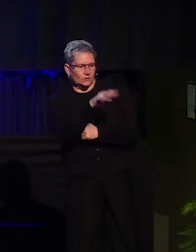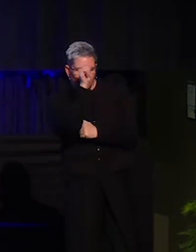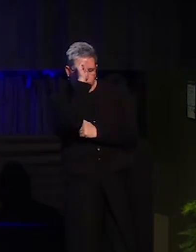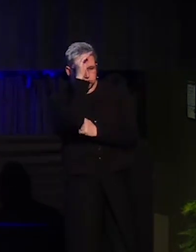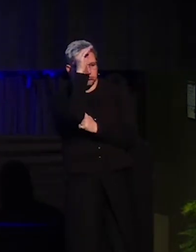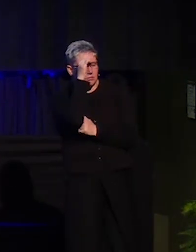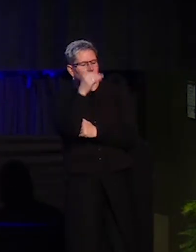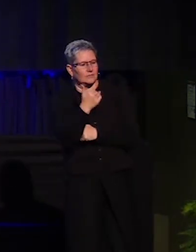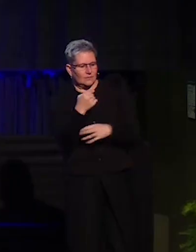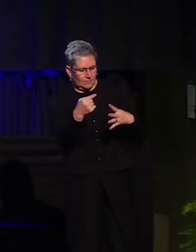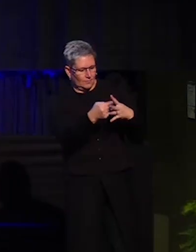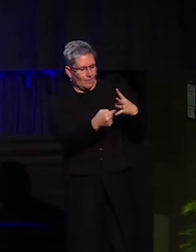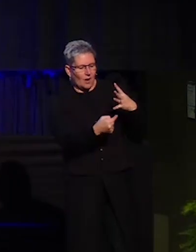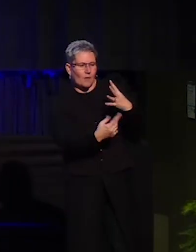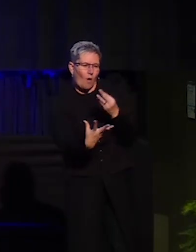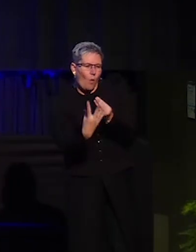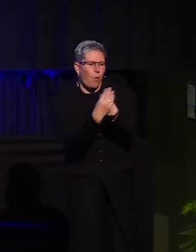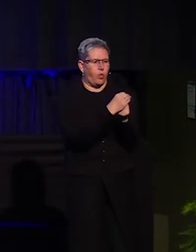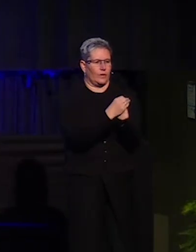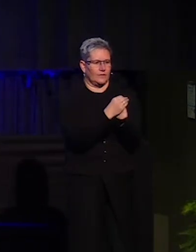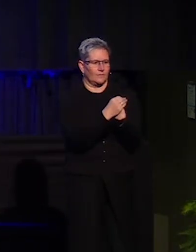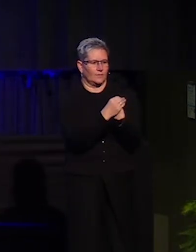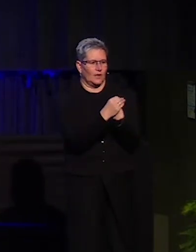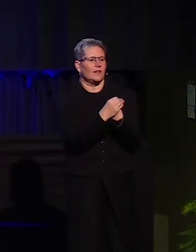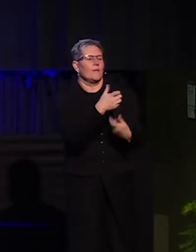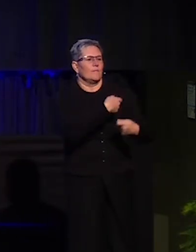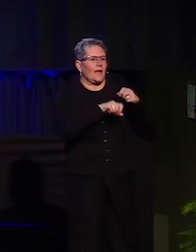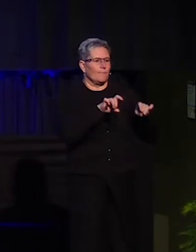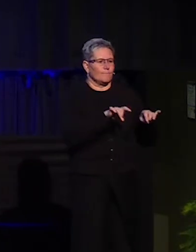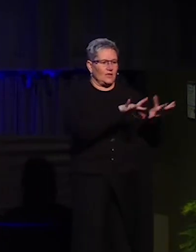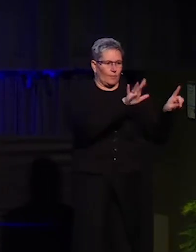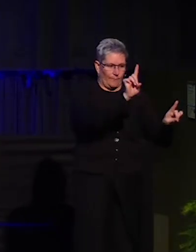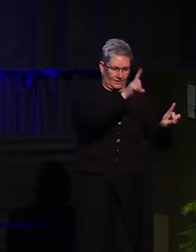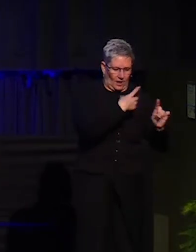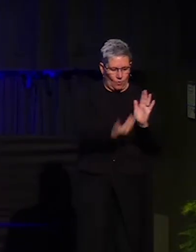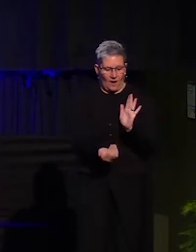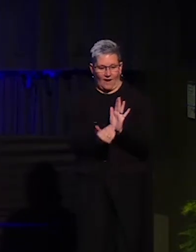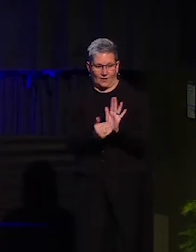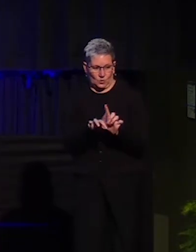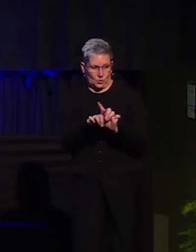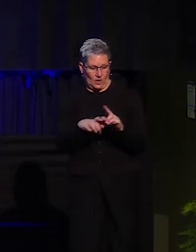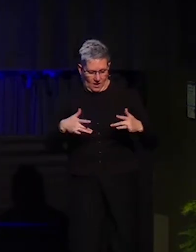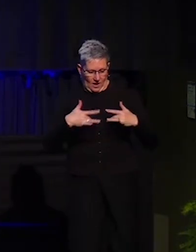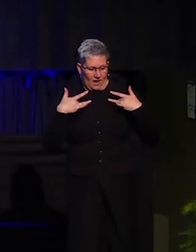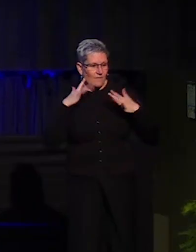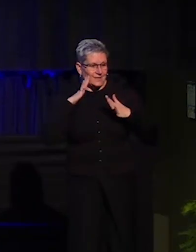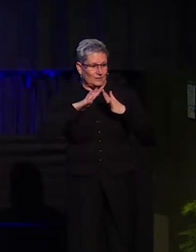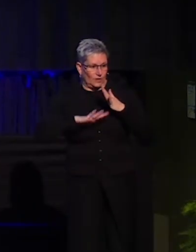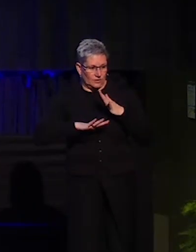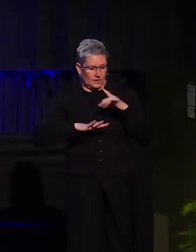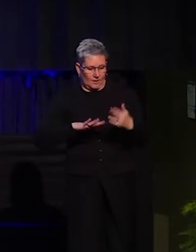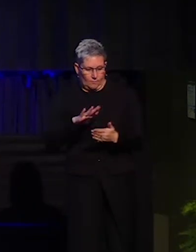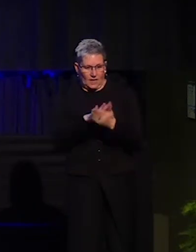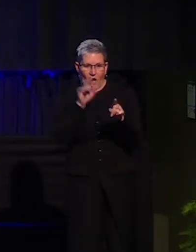The magic happens right there. But I have to put a caveat here as well. Lived experience does not mean